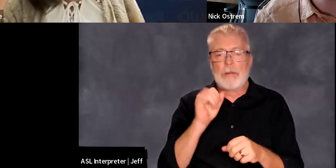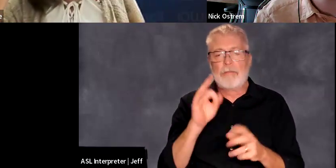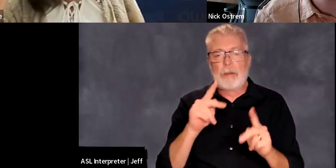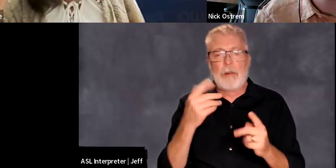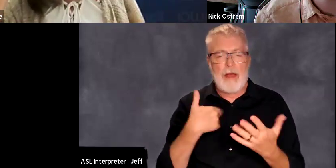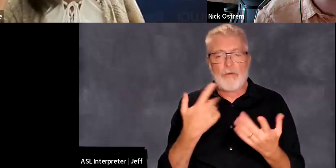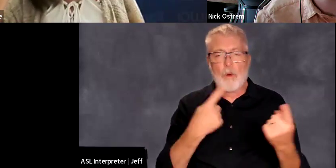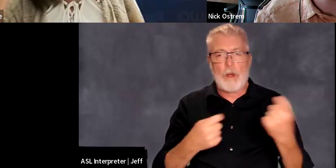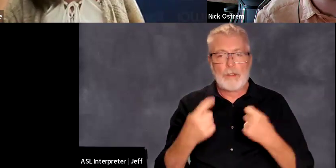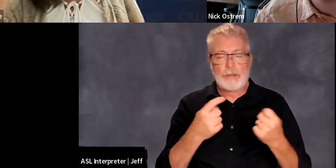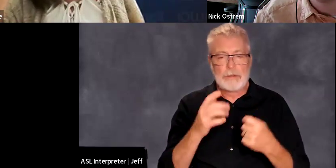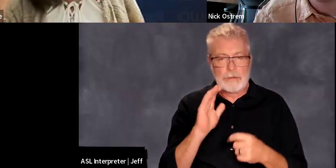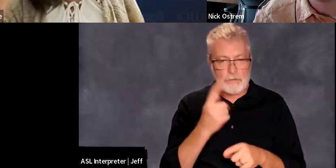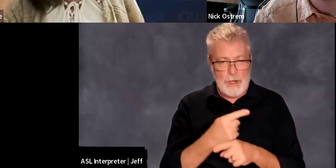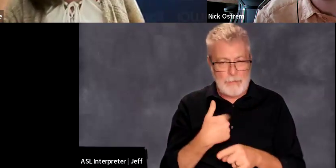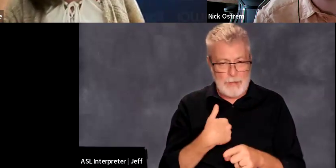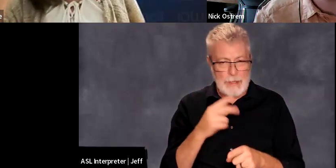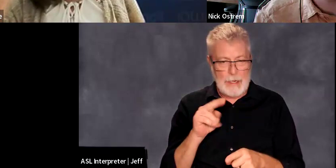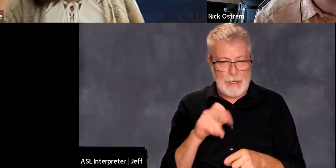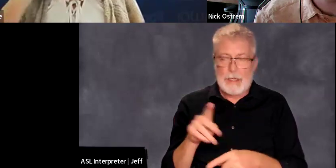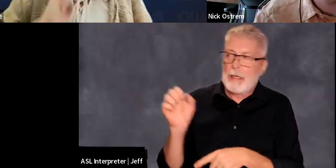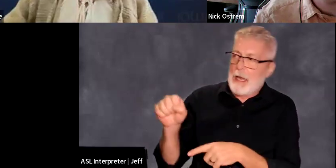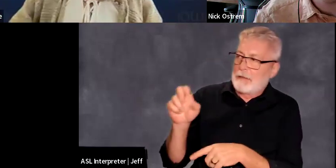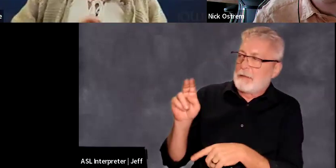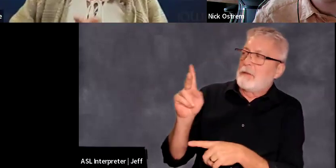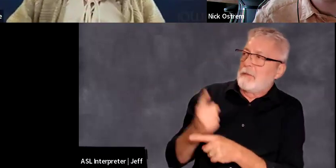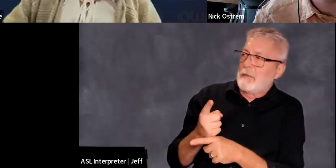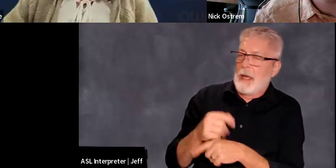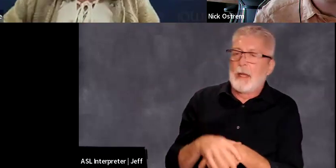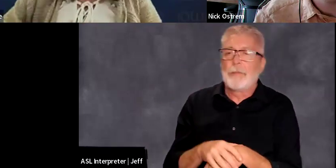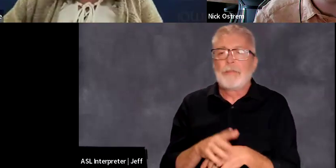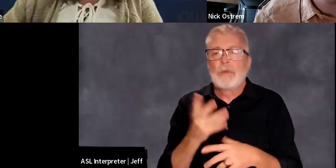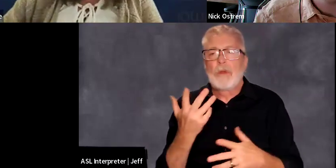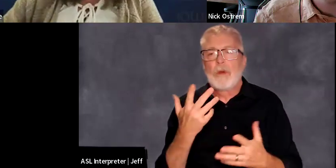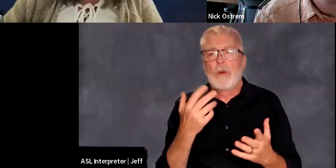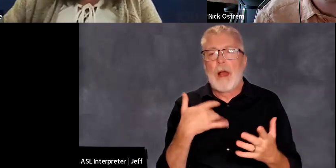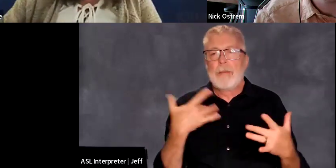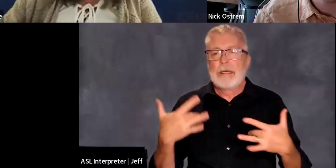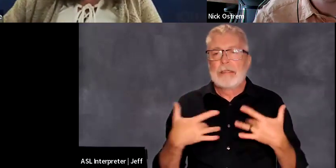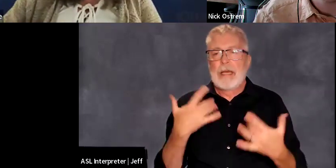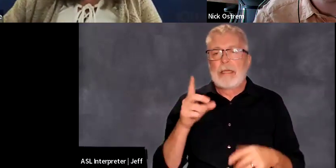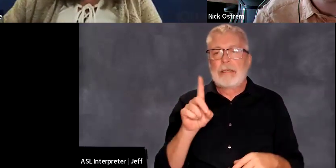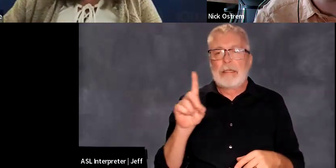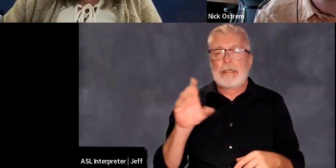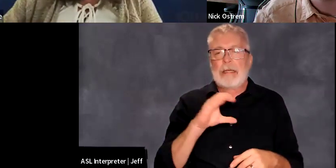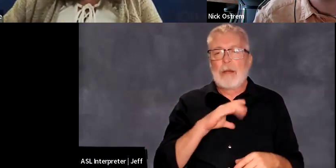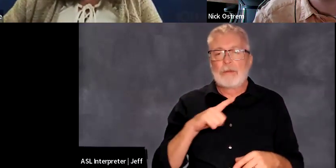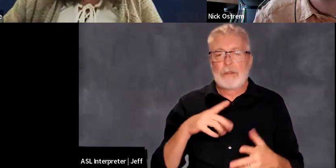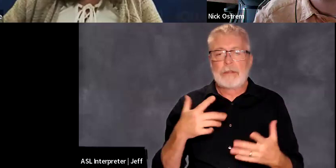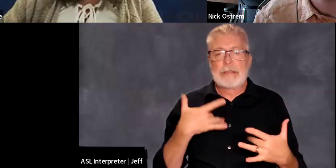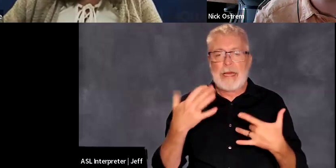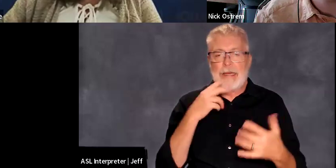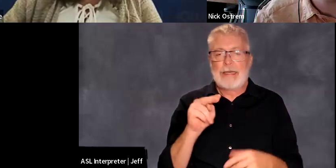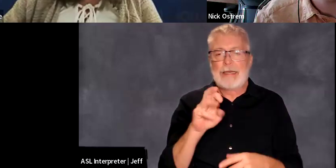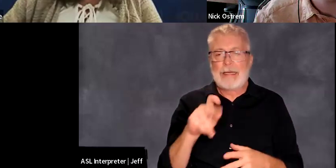today. It sounds like, Nick, is that correct? That people can Correct. Yeah. ask some questions. So I'm excited. The DD Council is excited again to have Nick back for